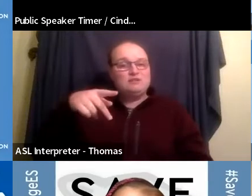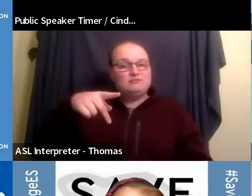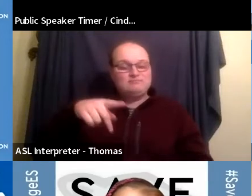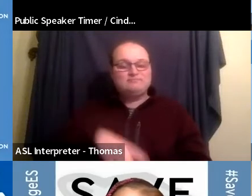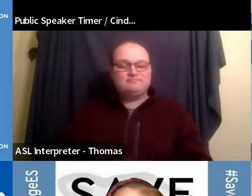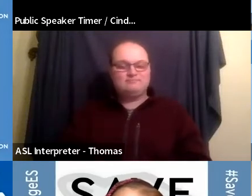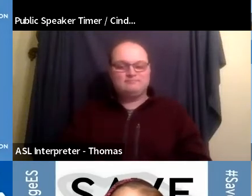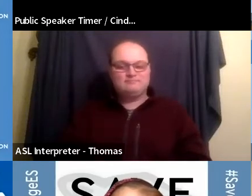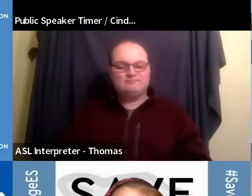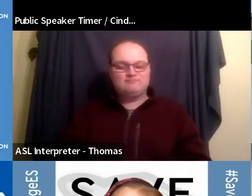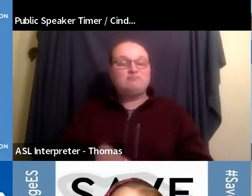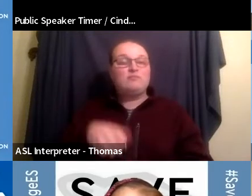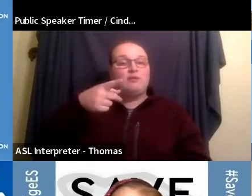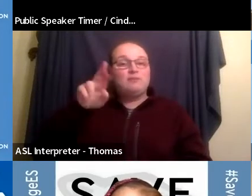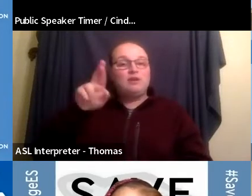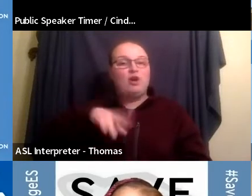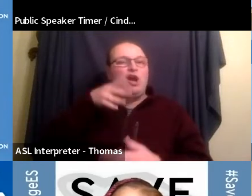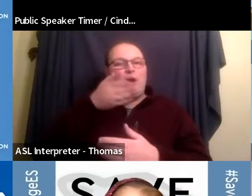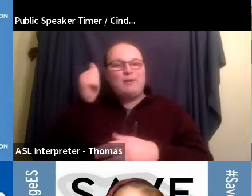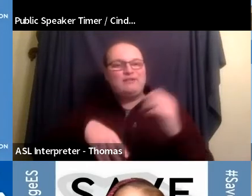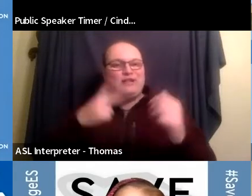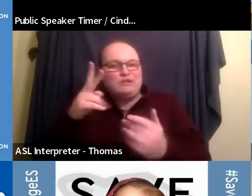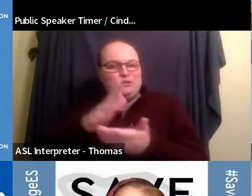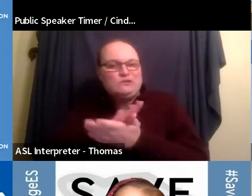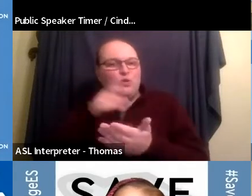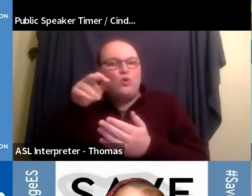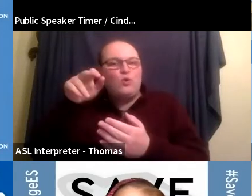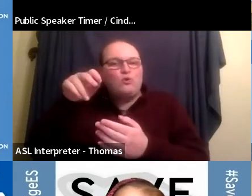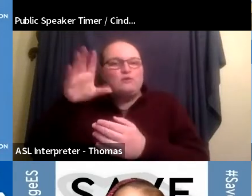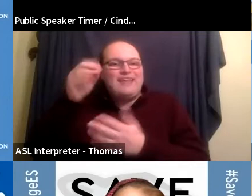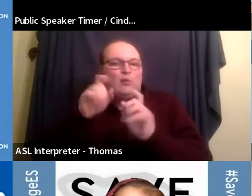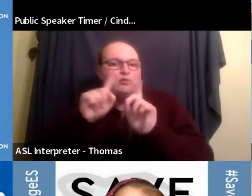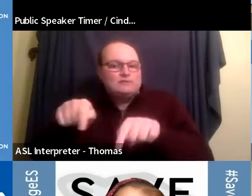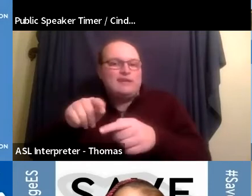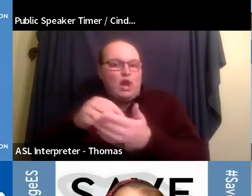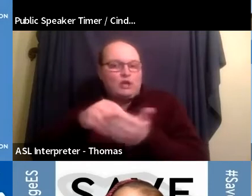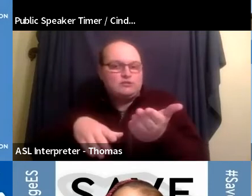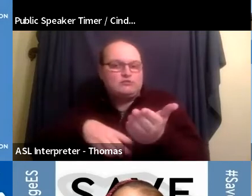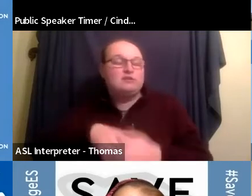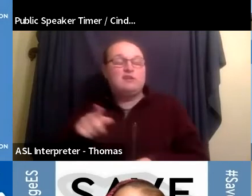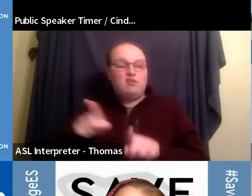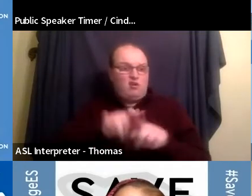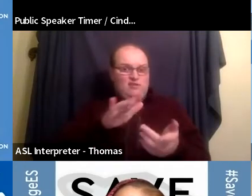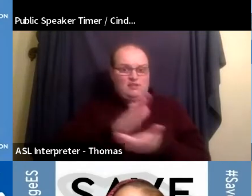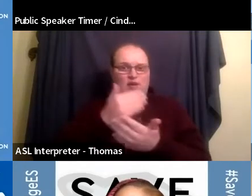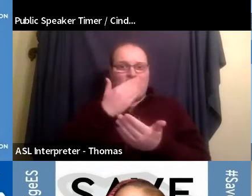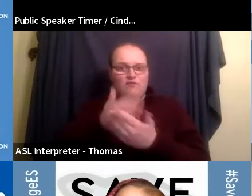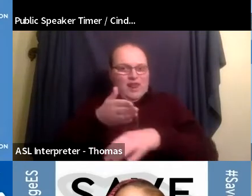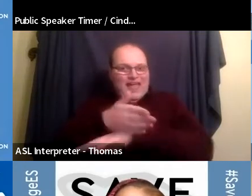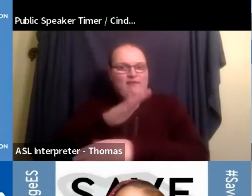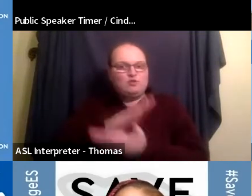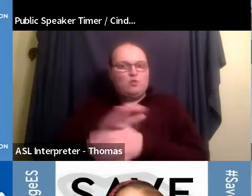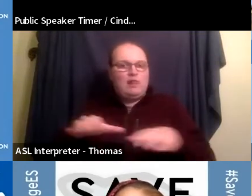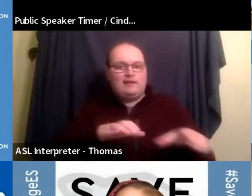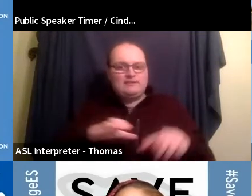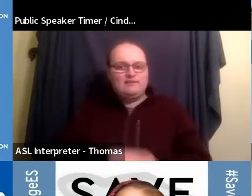send our children. My family has a relationship with Northview Elementary through my daughter's extracurricular activities. While the school has a modern